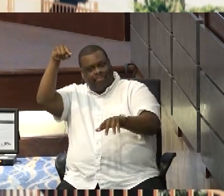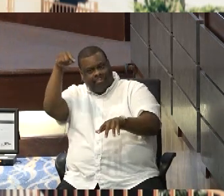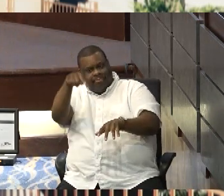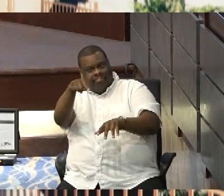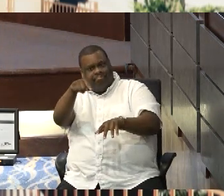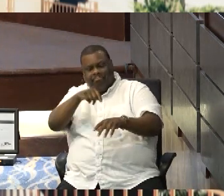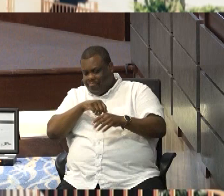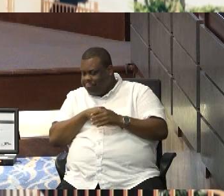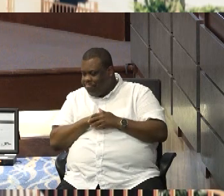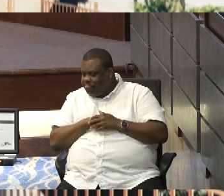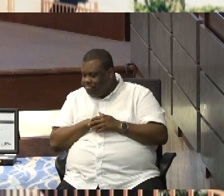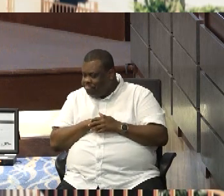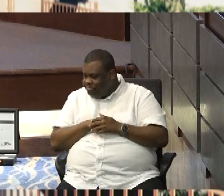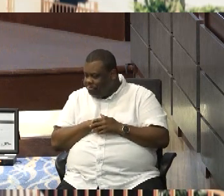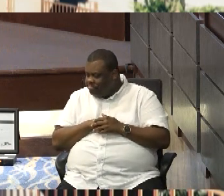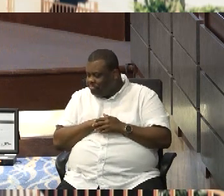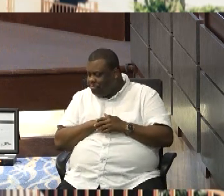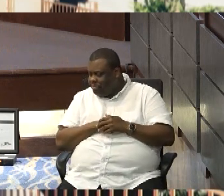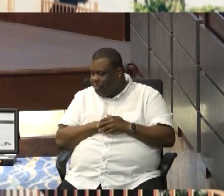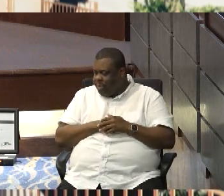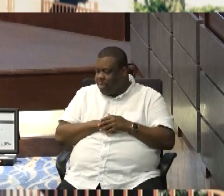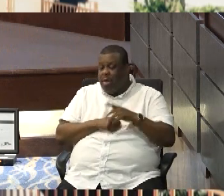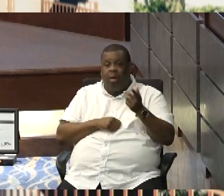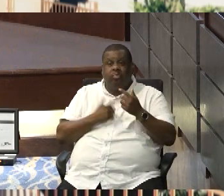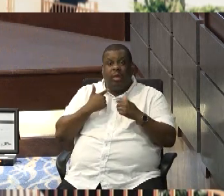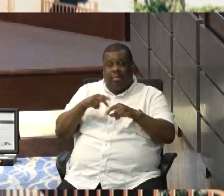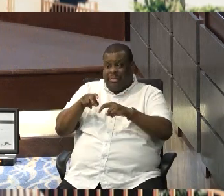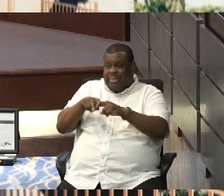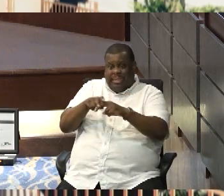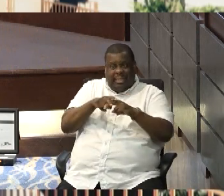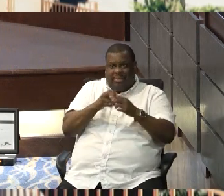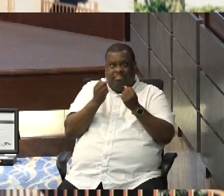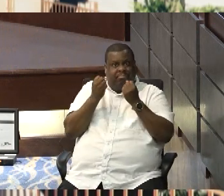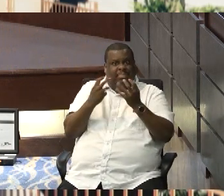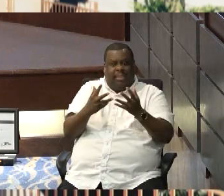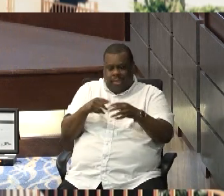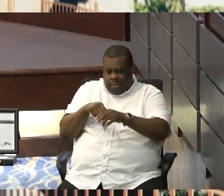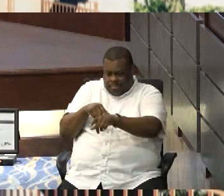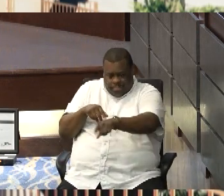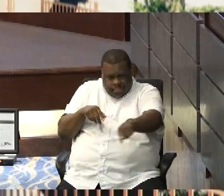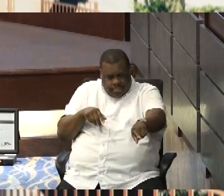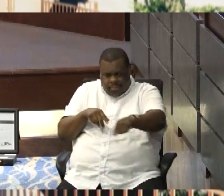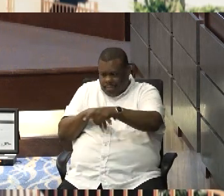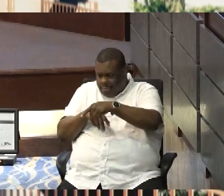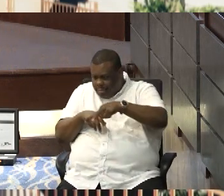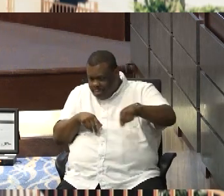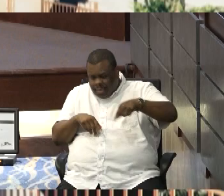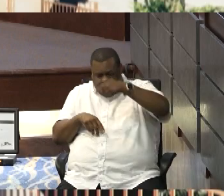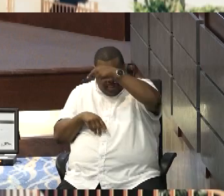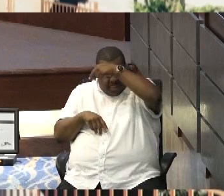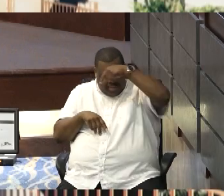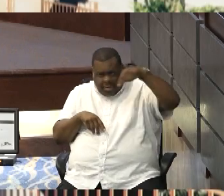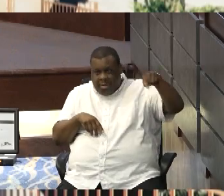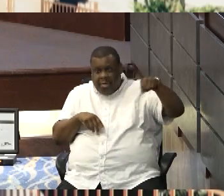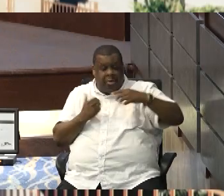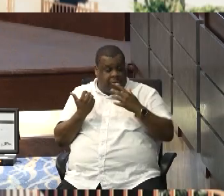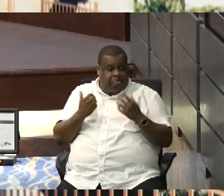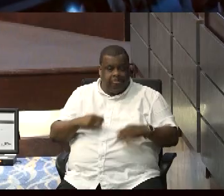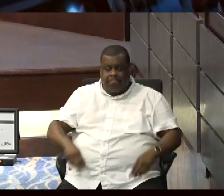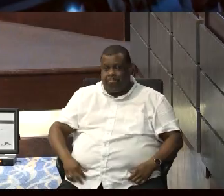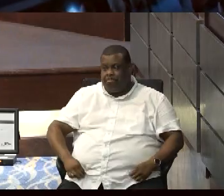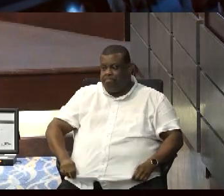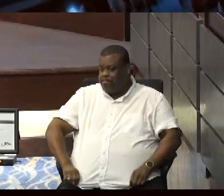but also the potential for exterior seating on the porch. And this could also be a real asset for the Riverwalk as well.